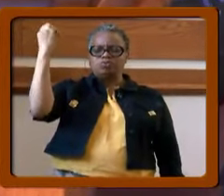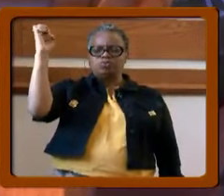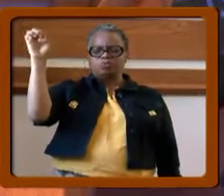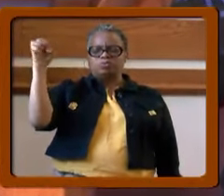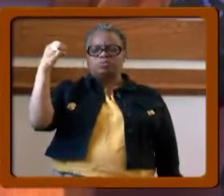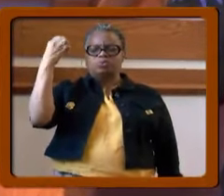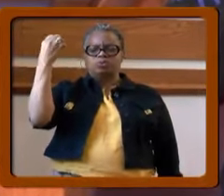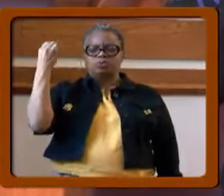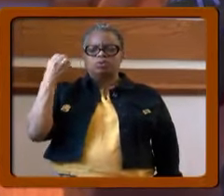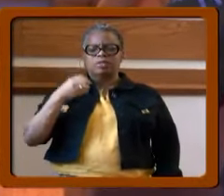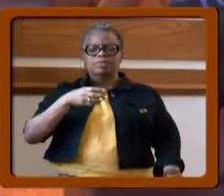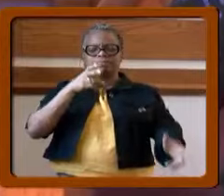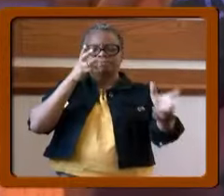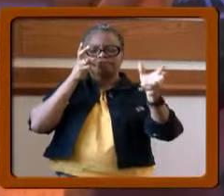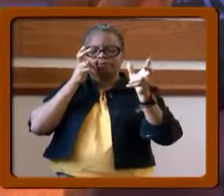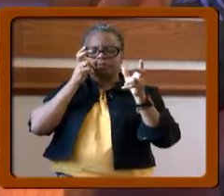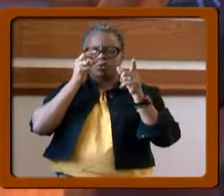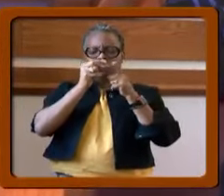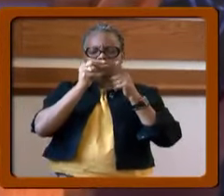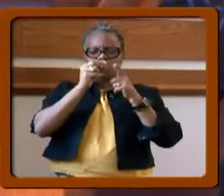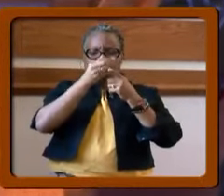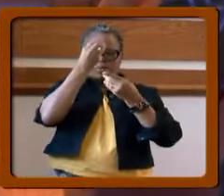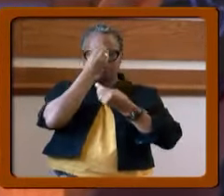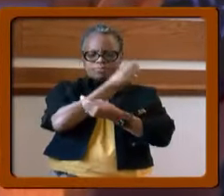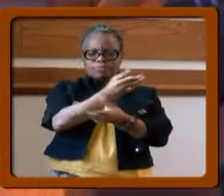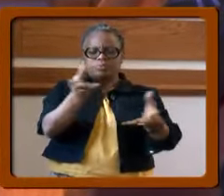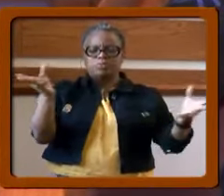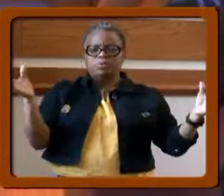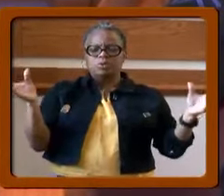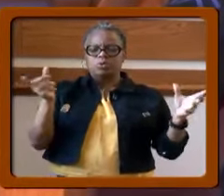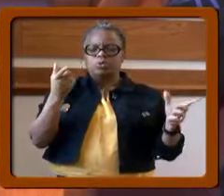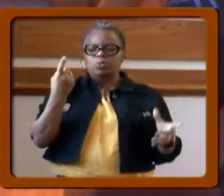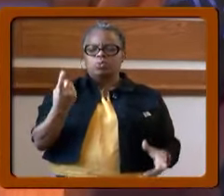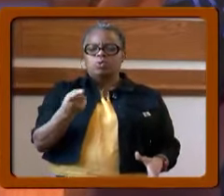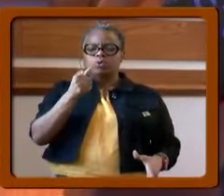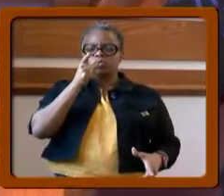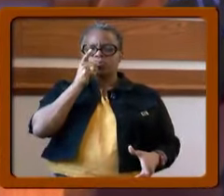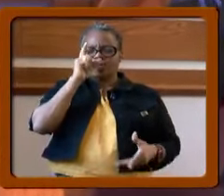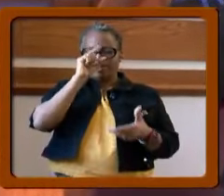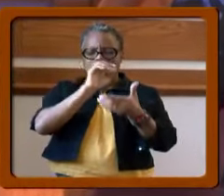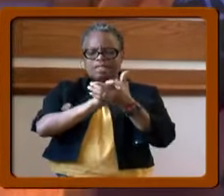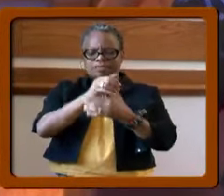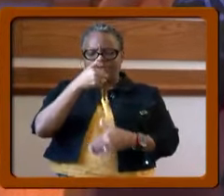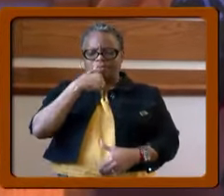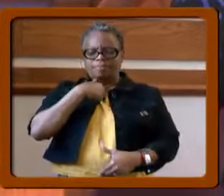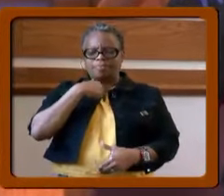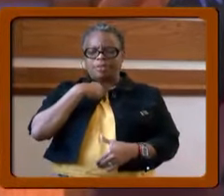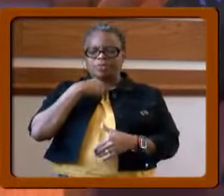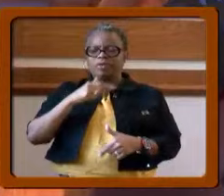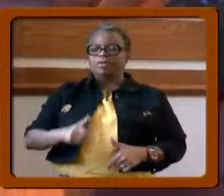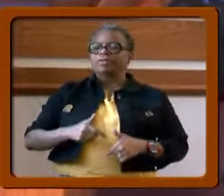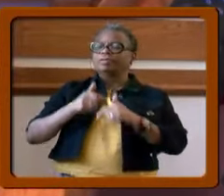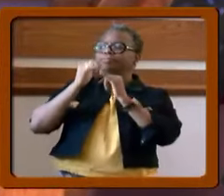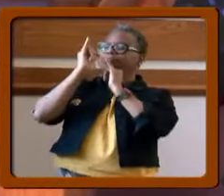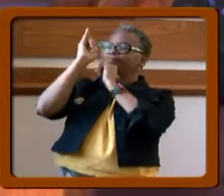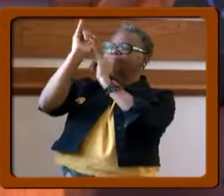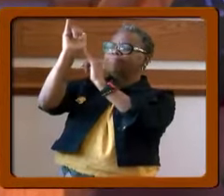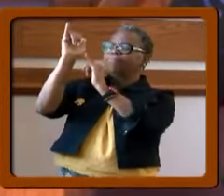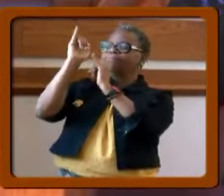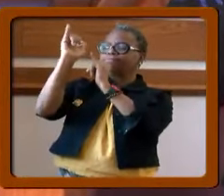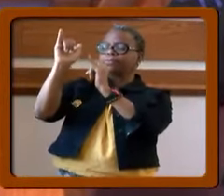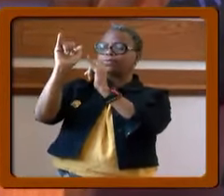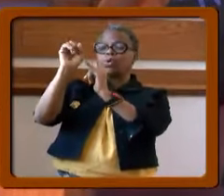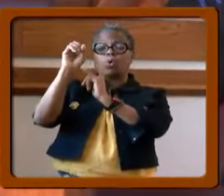Hear these words, I tell you that the one who believes in me will do the works that I do, and in fact will do even